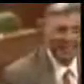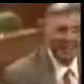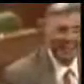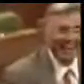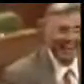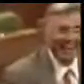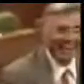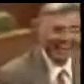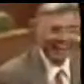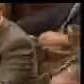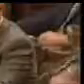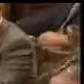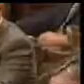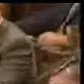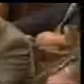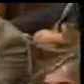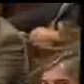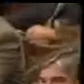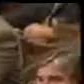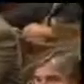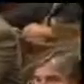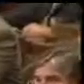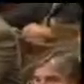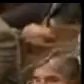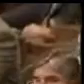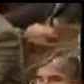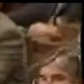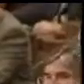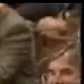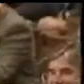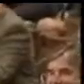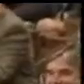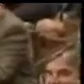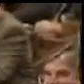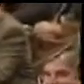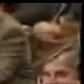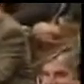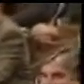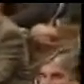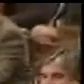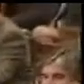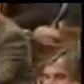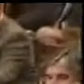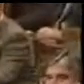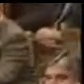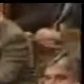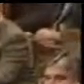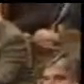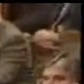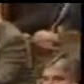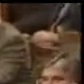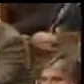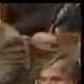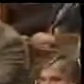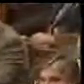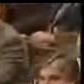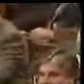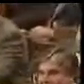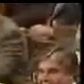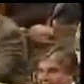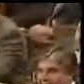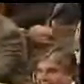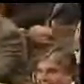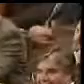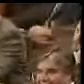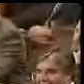English. Could he please... Thank you, Mr. Speaker. I want to refer to the member opposite and compliment him on his impeccable command of the second